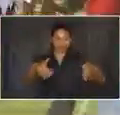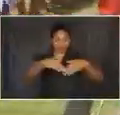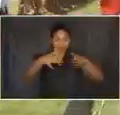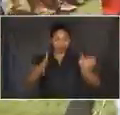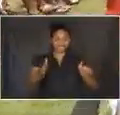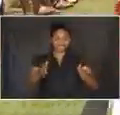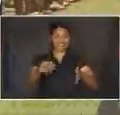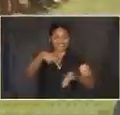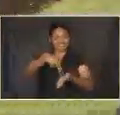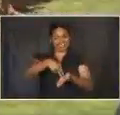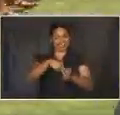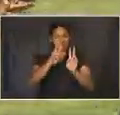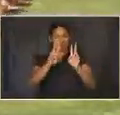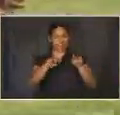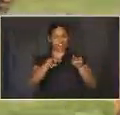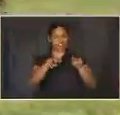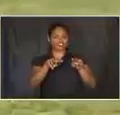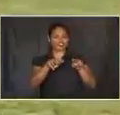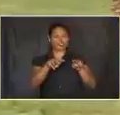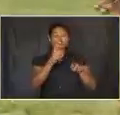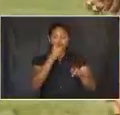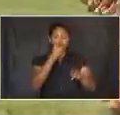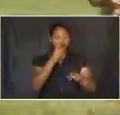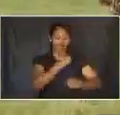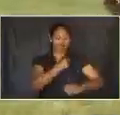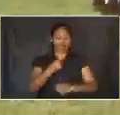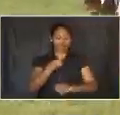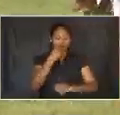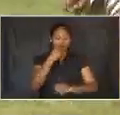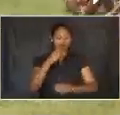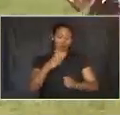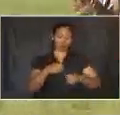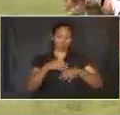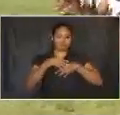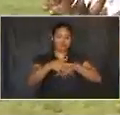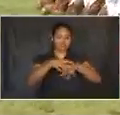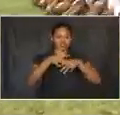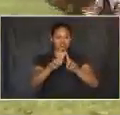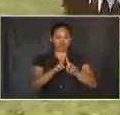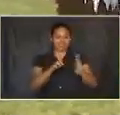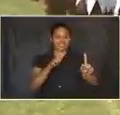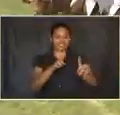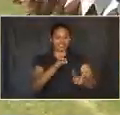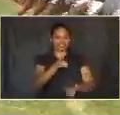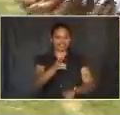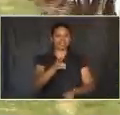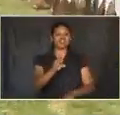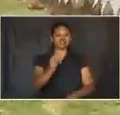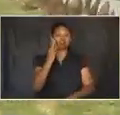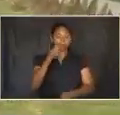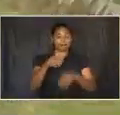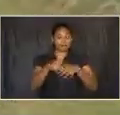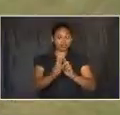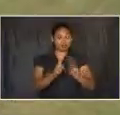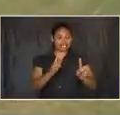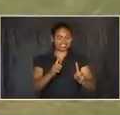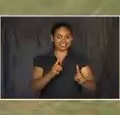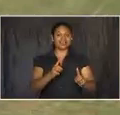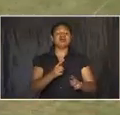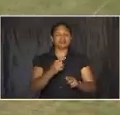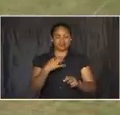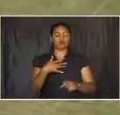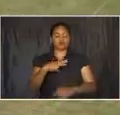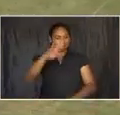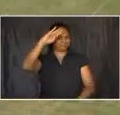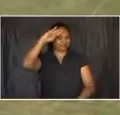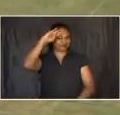ani balu her baro taki na budi bengrabi baro ti takar singoka kada pa budi na makina bogalebu ni